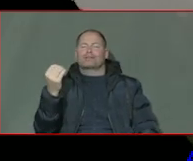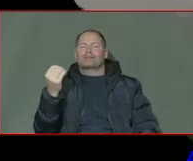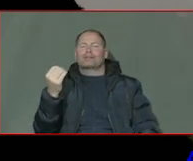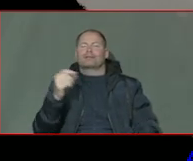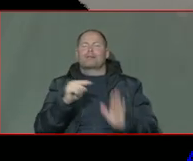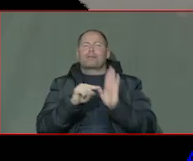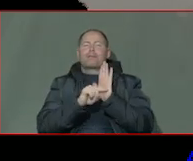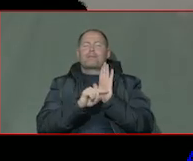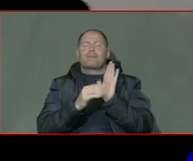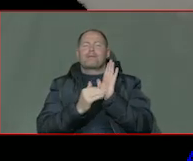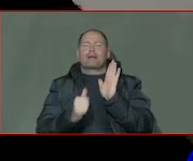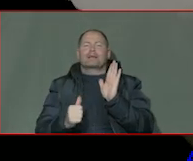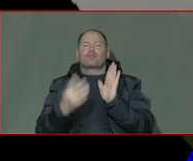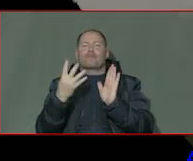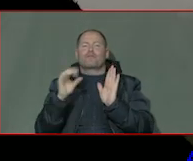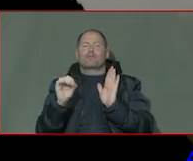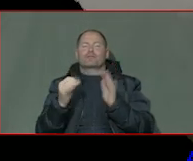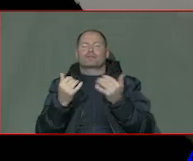equal to